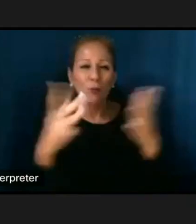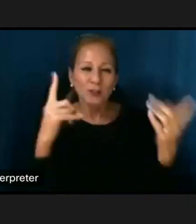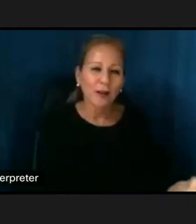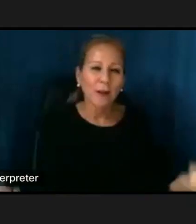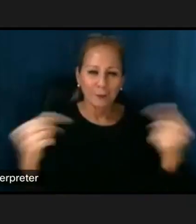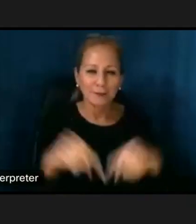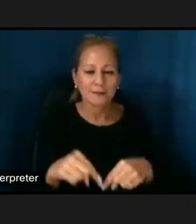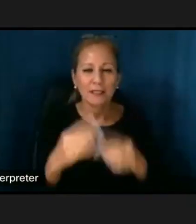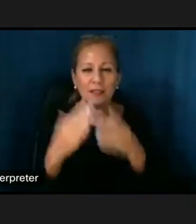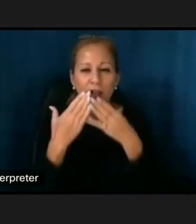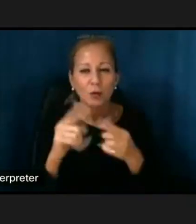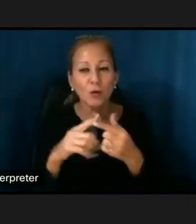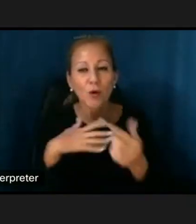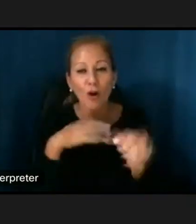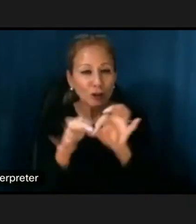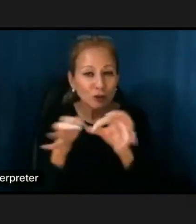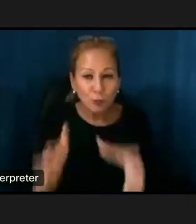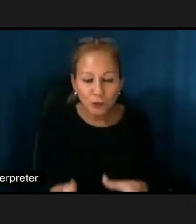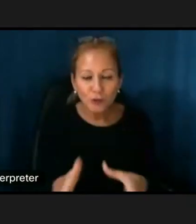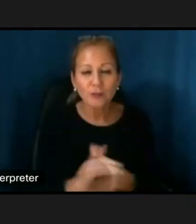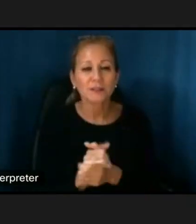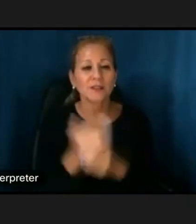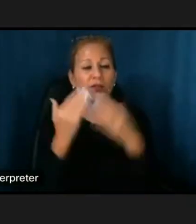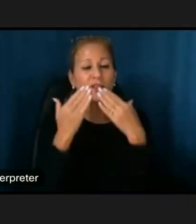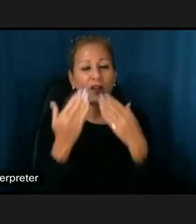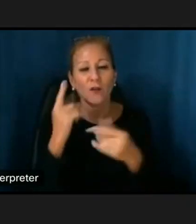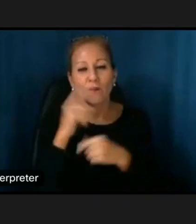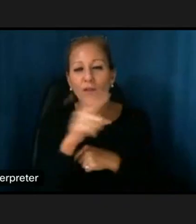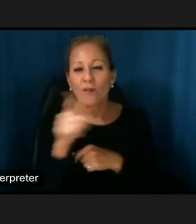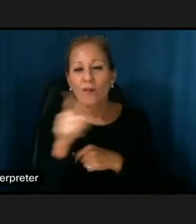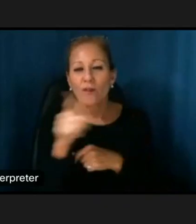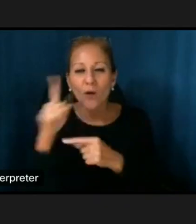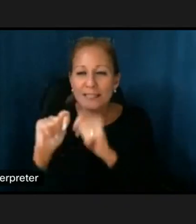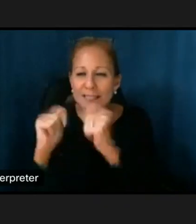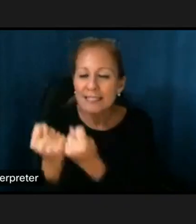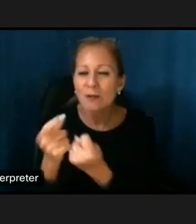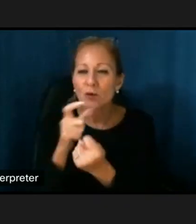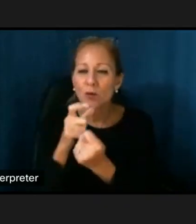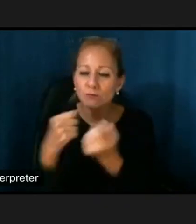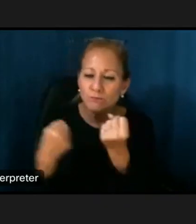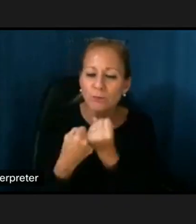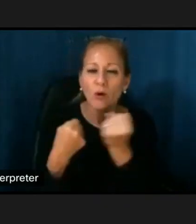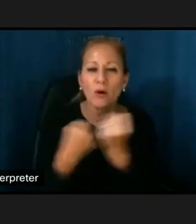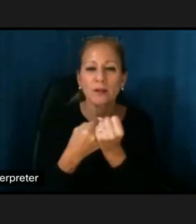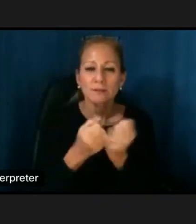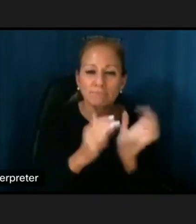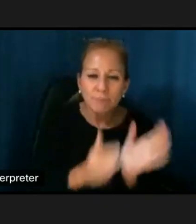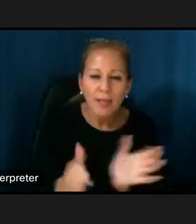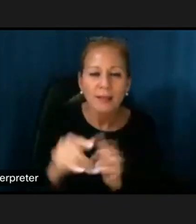attending. Thank you to our interpreters. Thank you to the team who's been supporting, making this